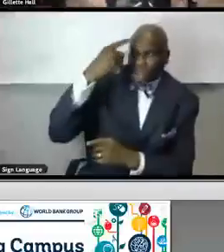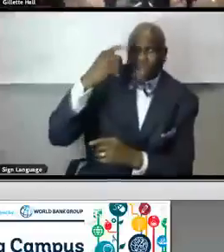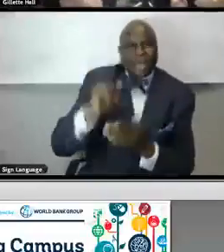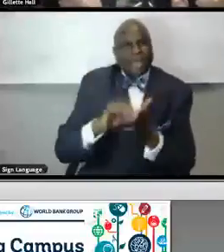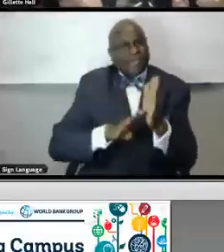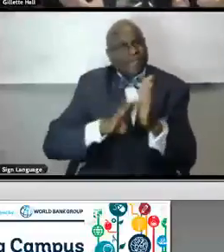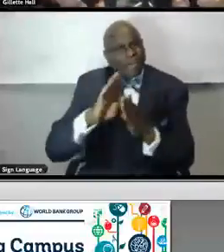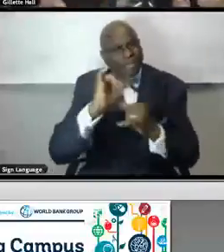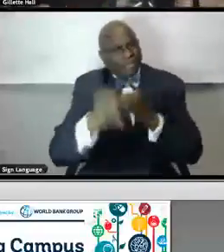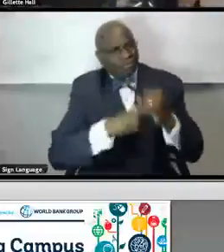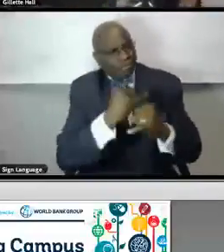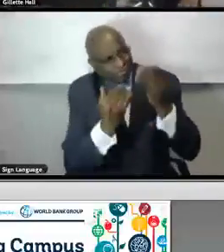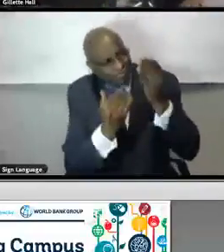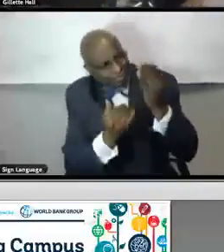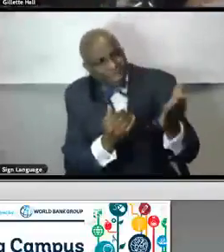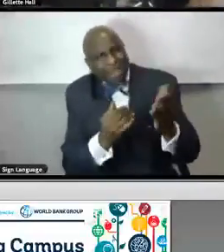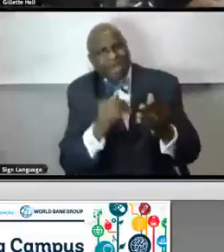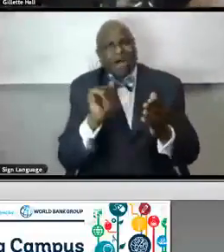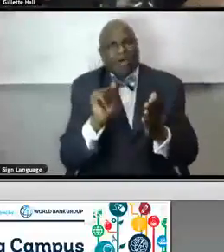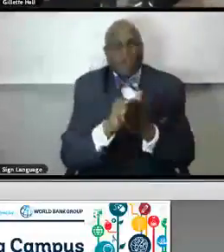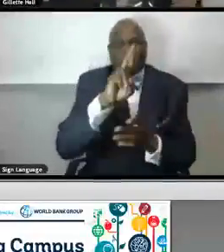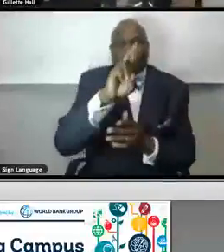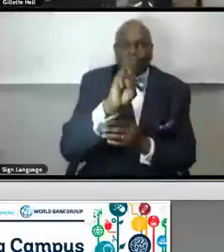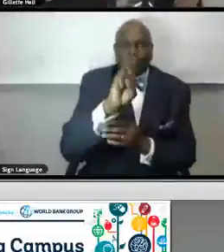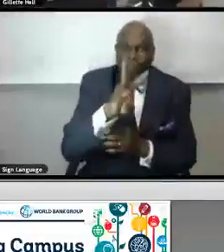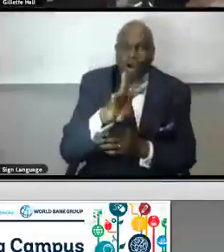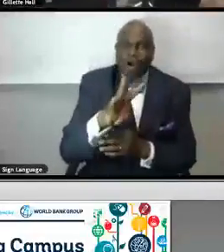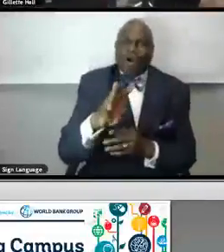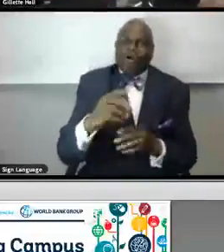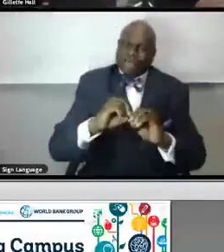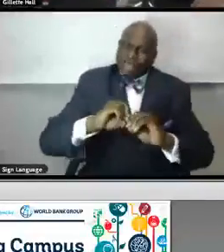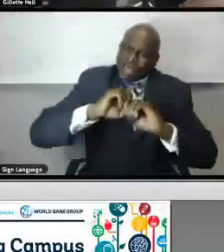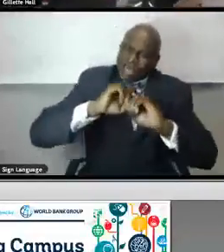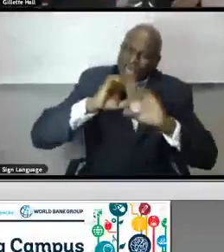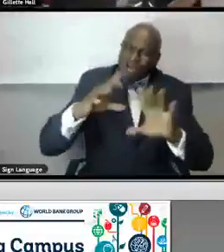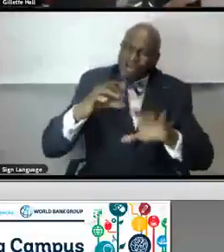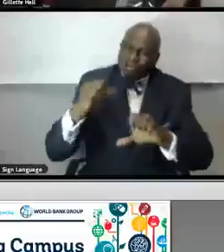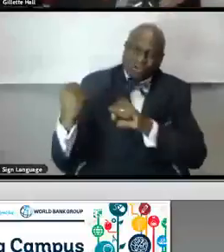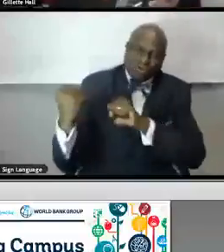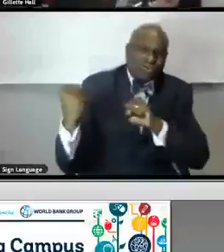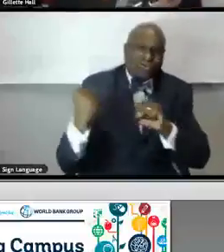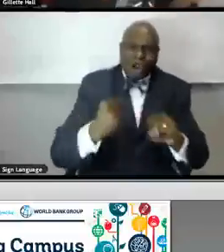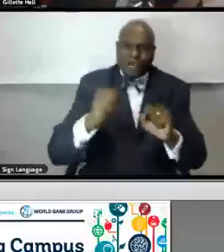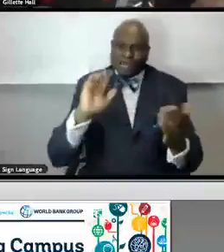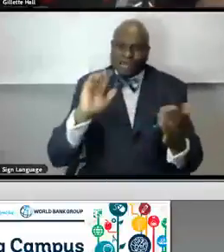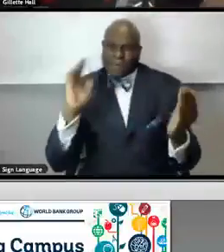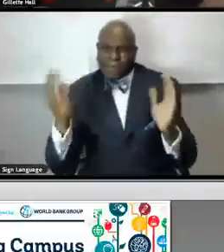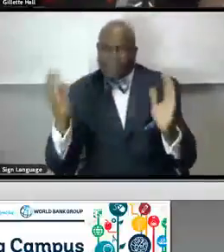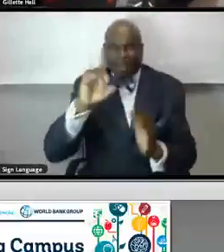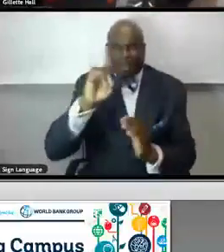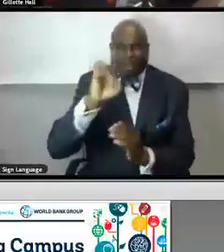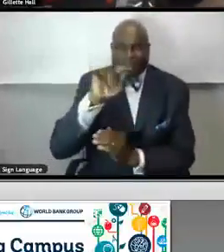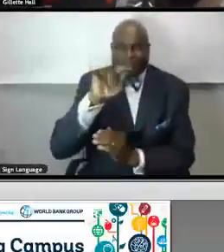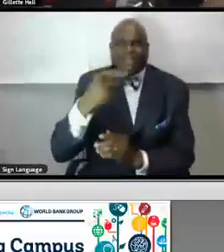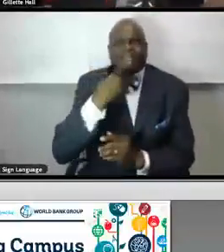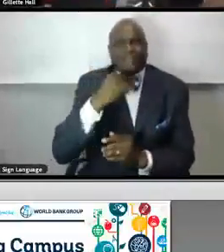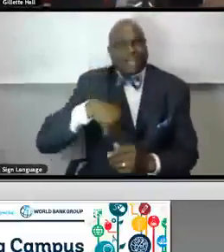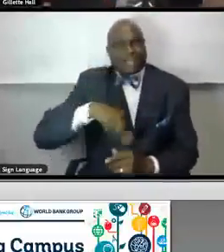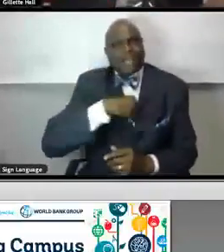development institutions with raw, empirically solid, comparable data that says there is